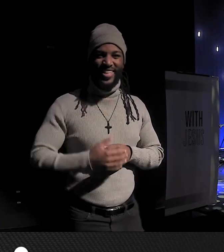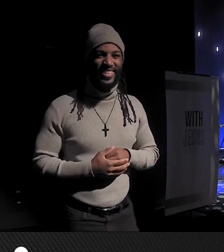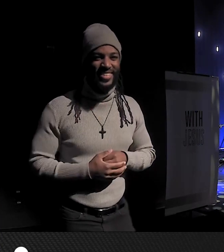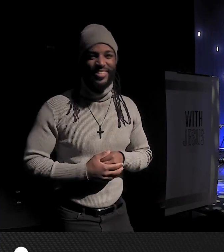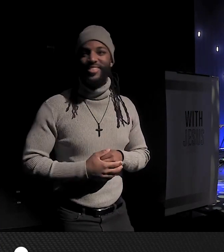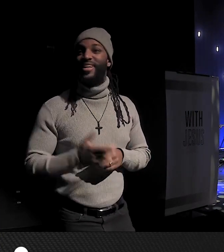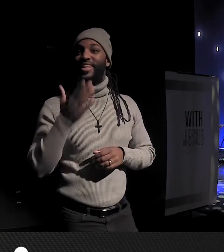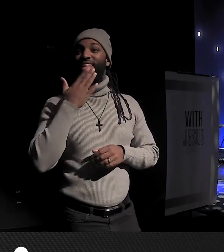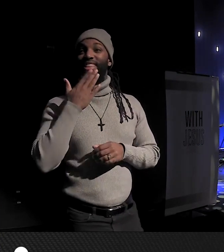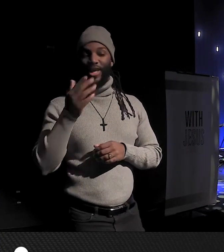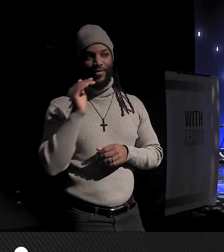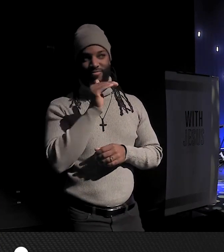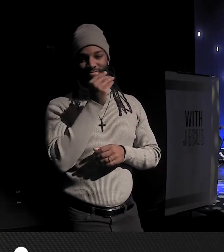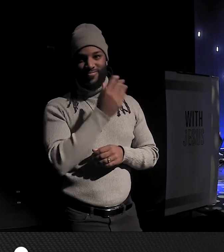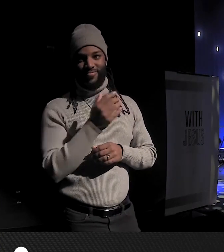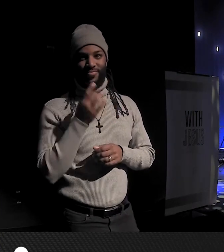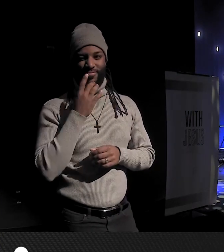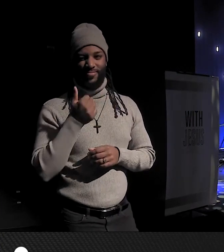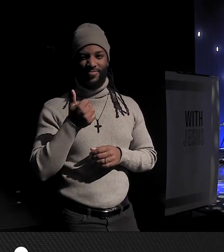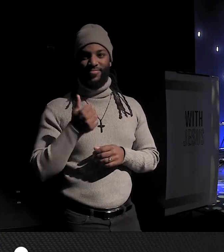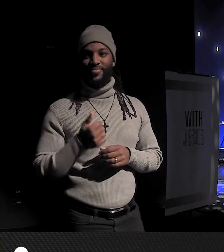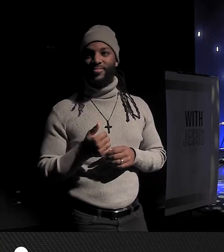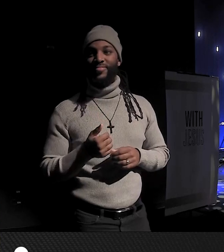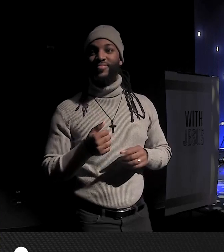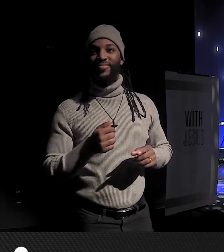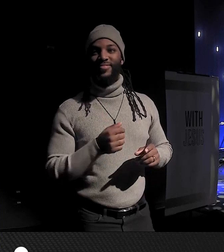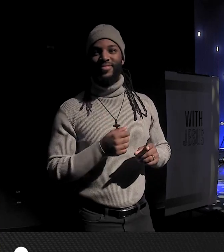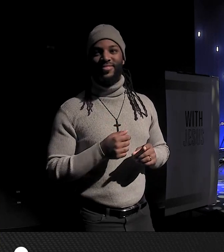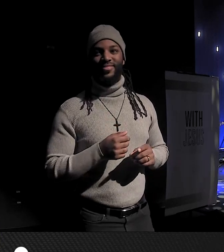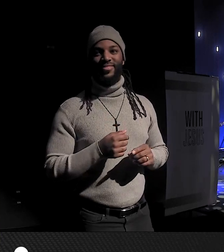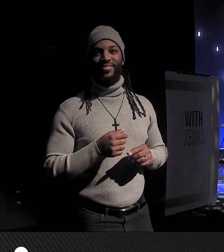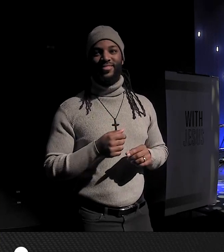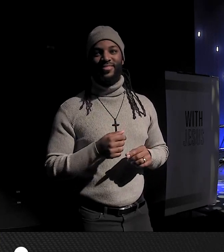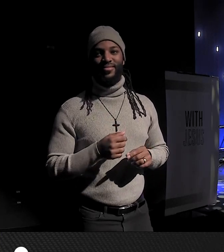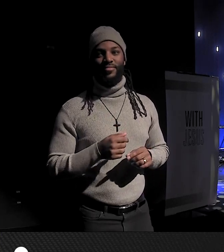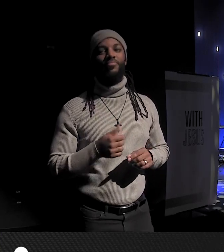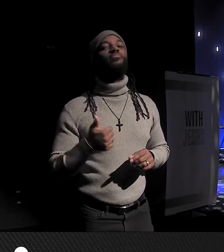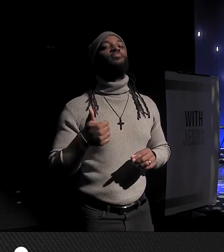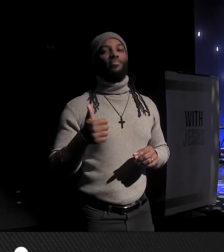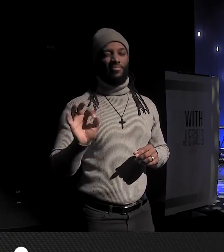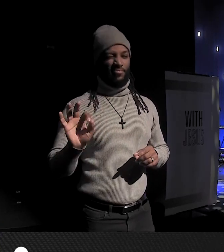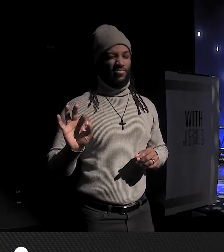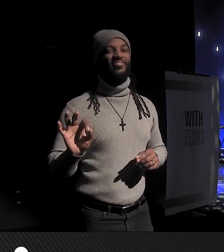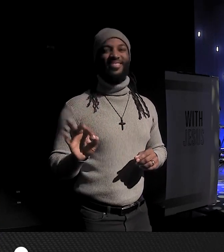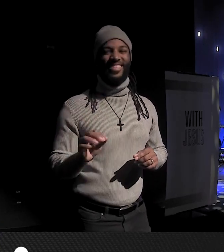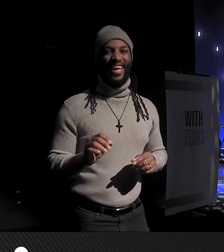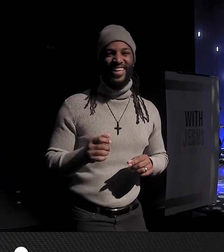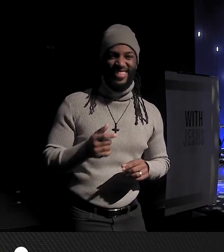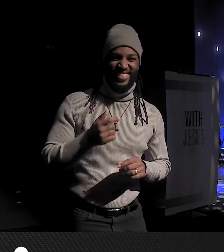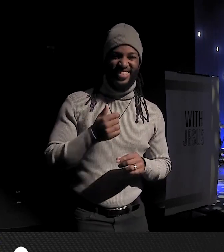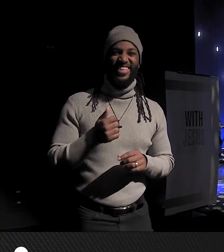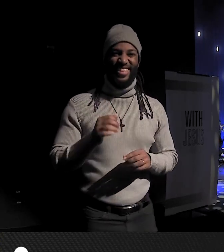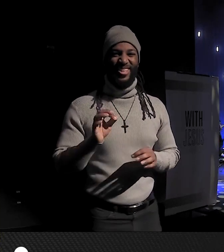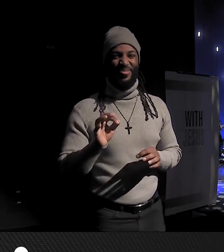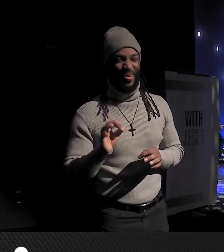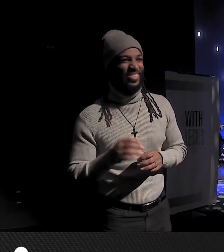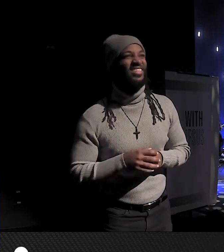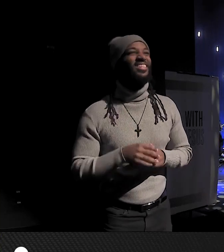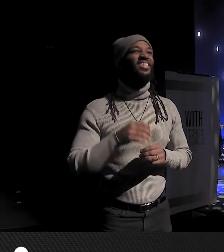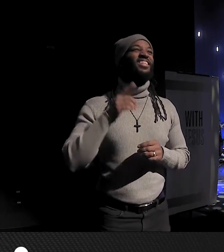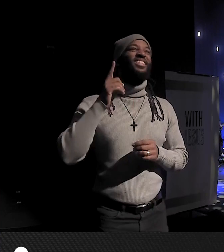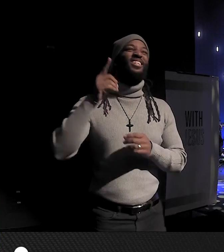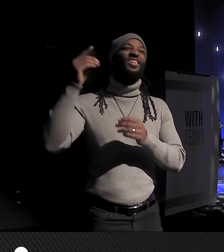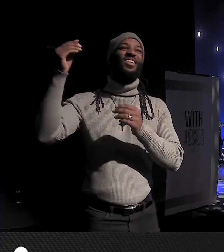Together. You give life, you are love, you bring